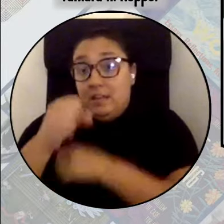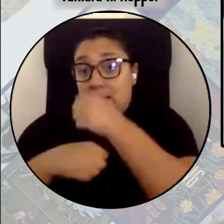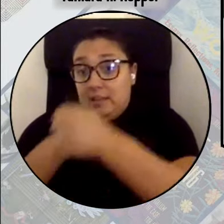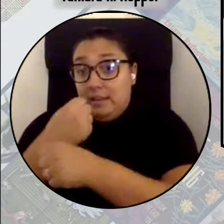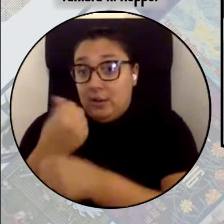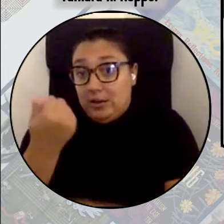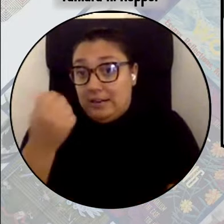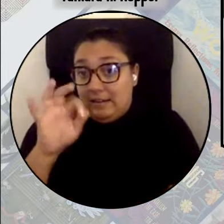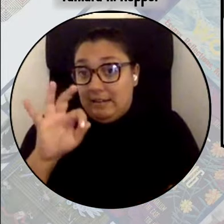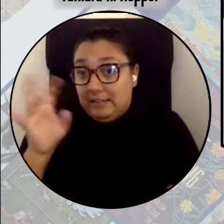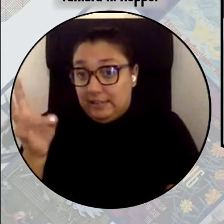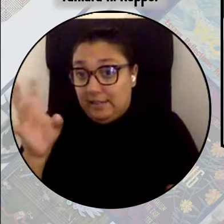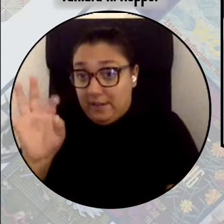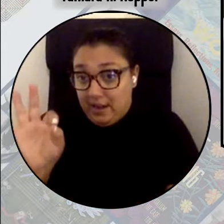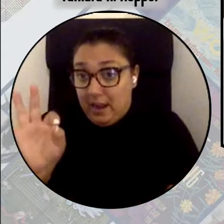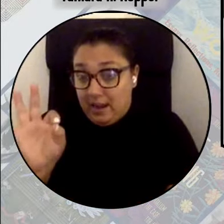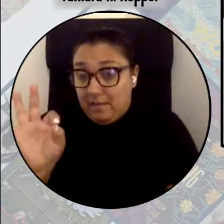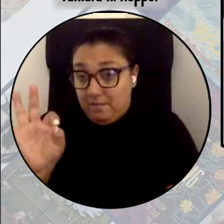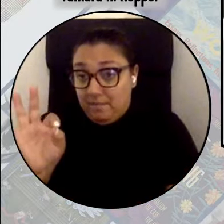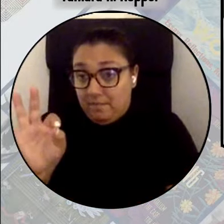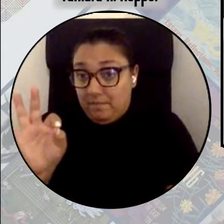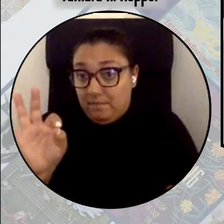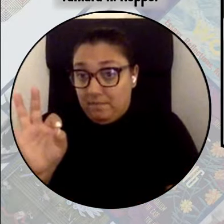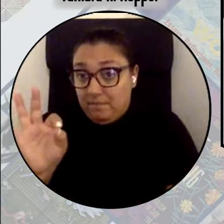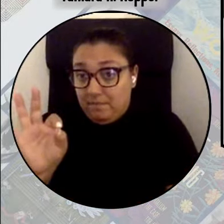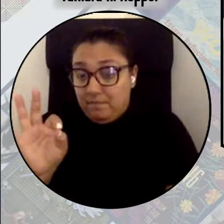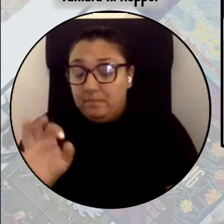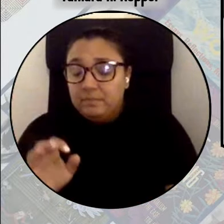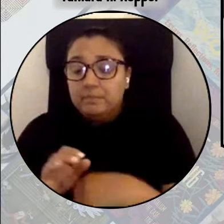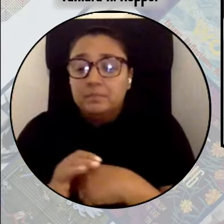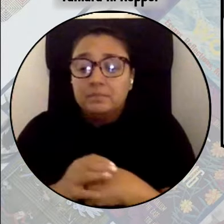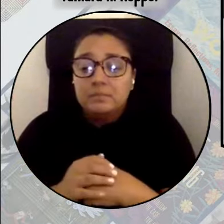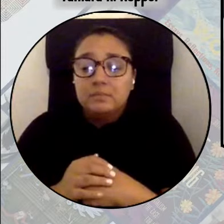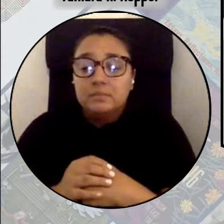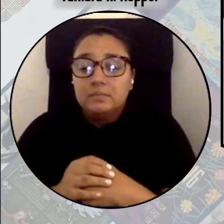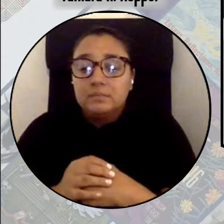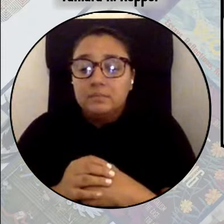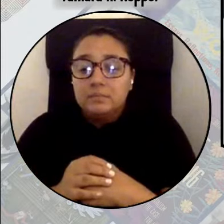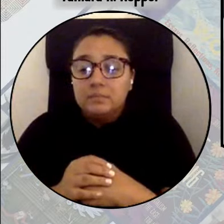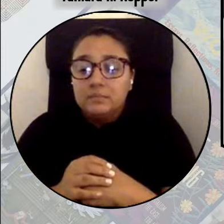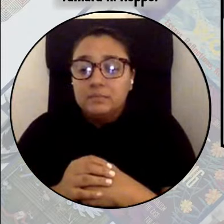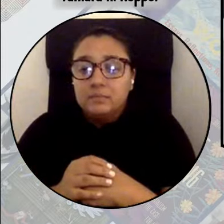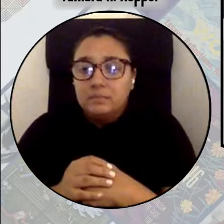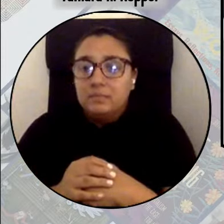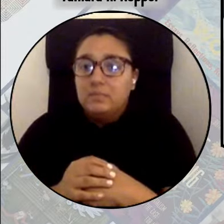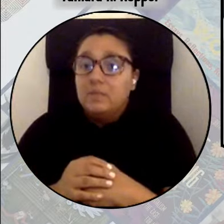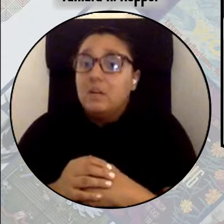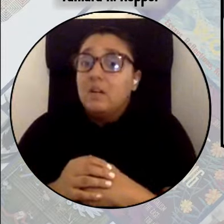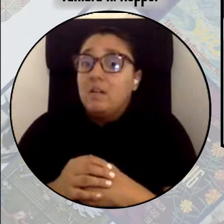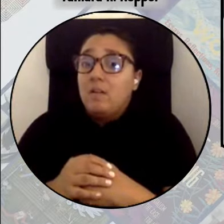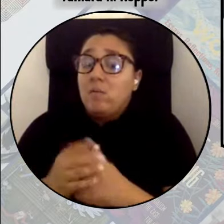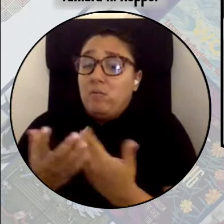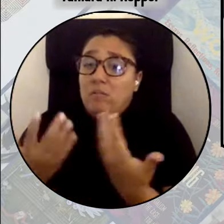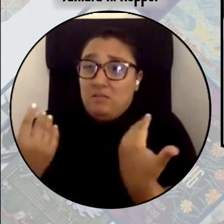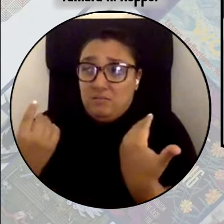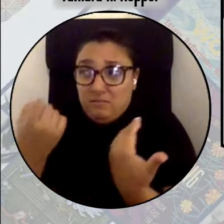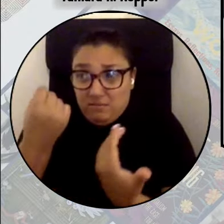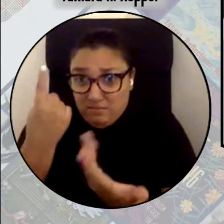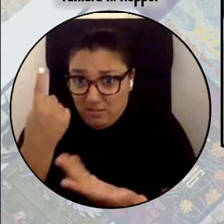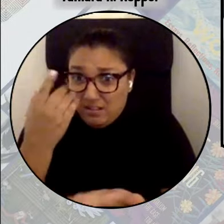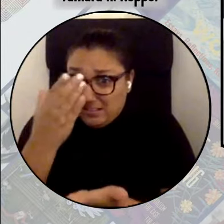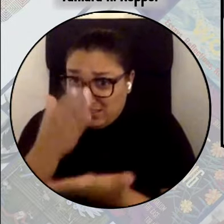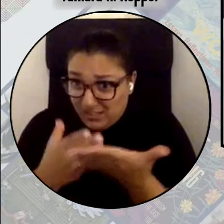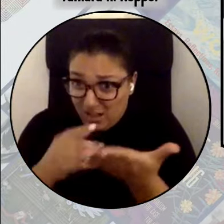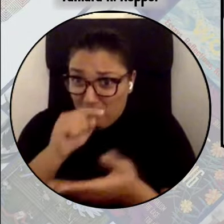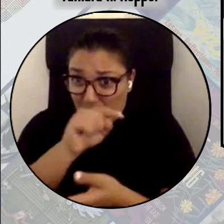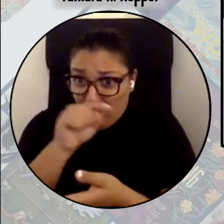1979, I'm going to give you some examples about some of the history of sanctuary policies, but some of the sanctuary policies actually came from police departments, and that